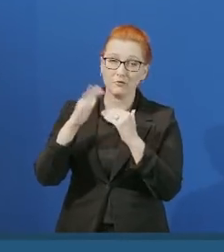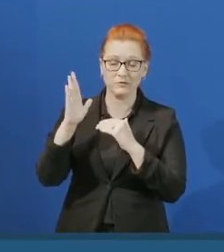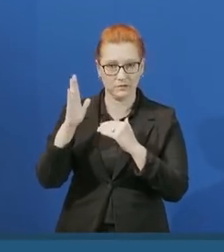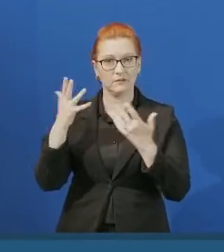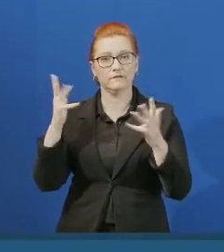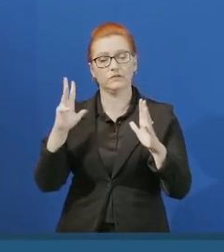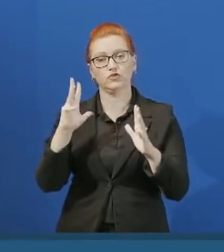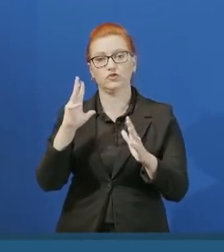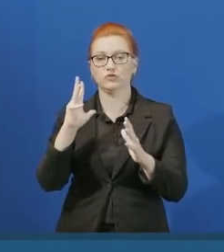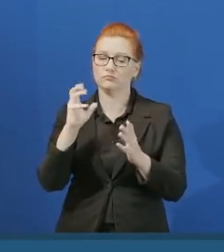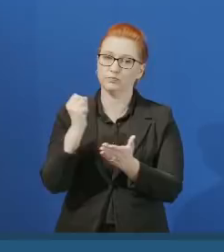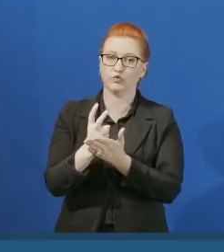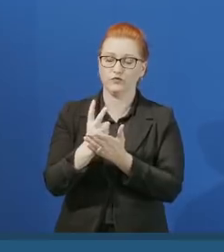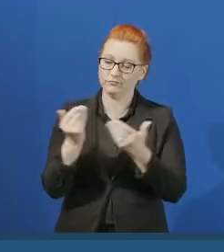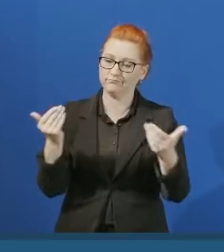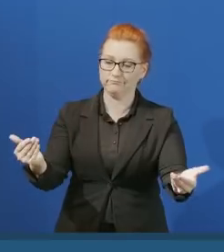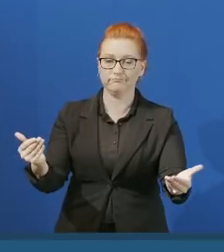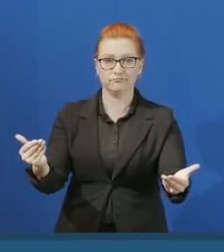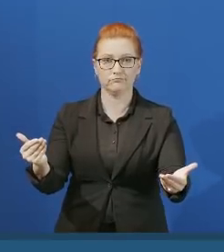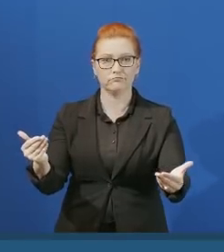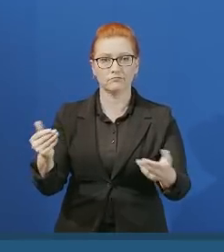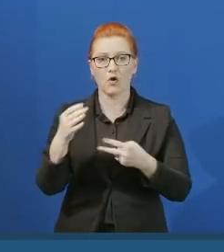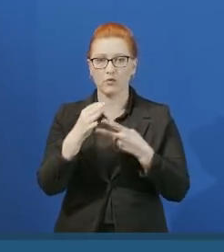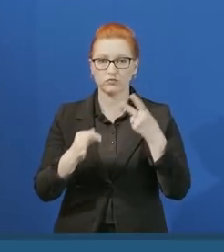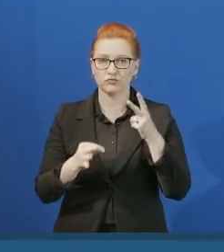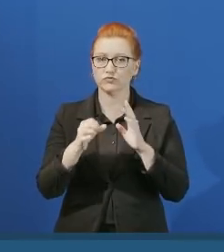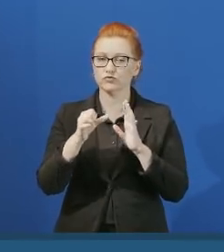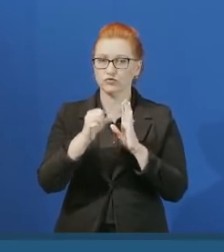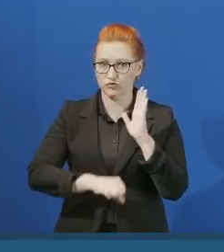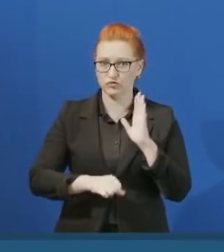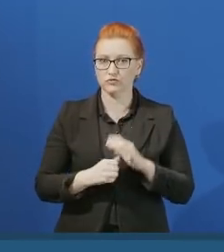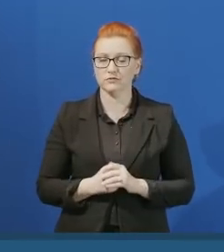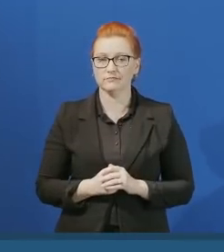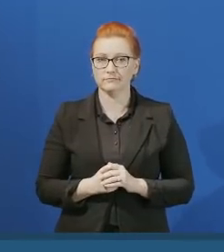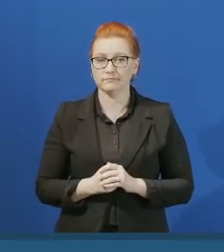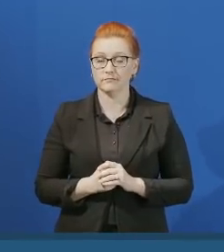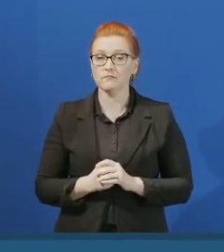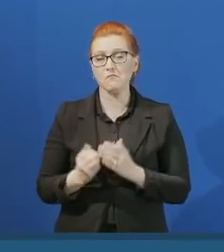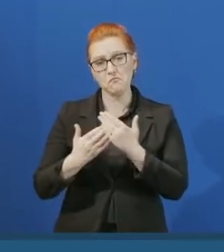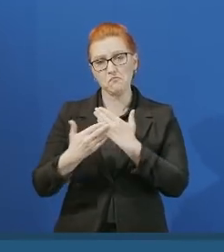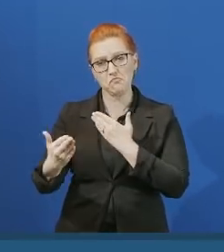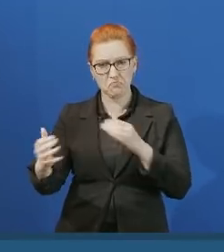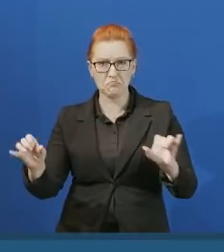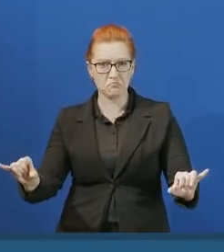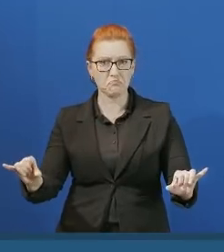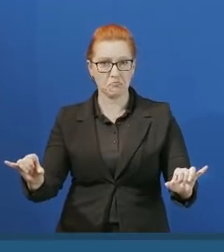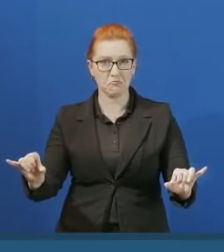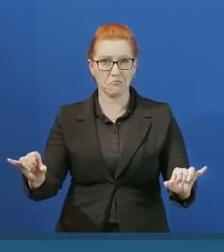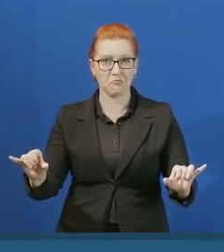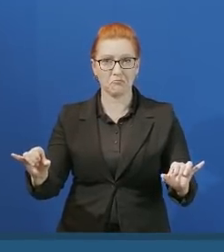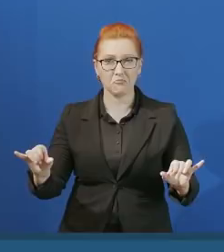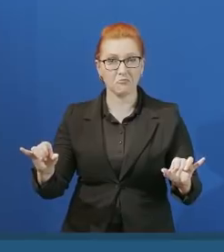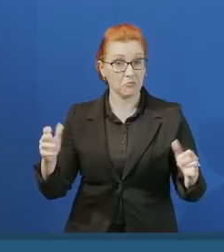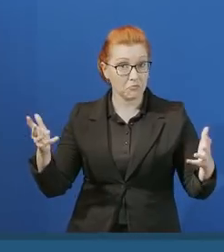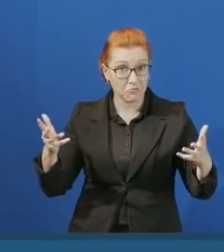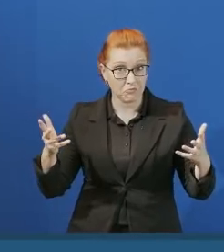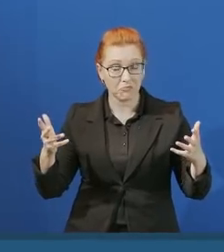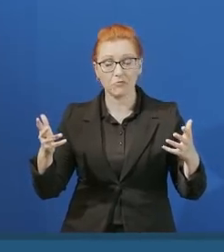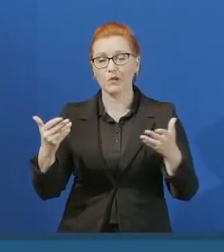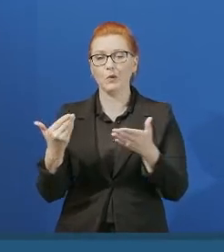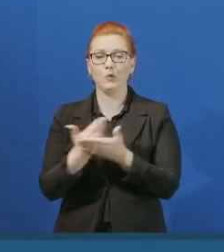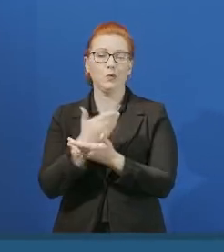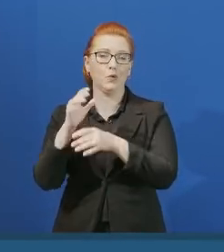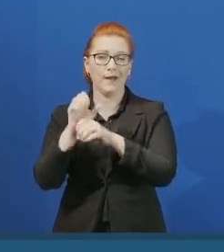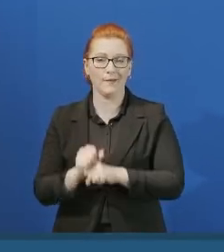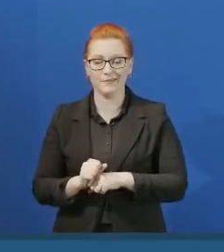So going forward, this won't change. The new habits we've acquired of washing your hands,